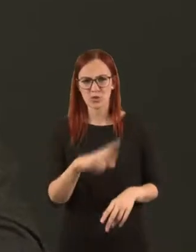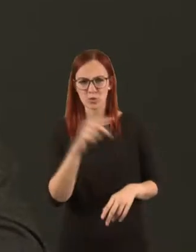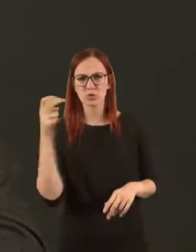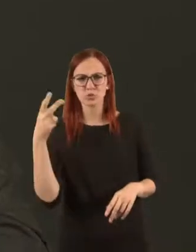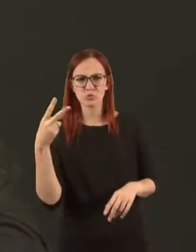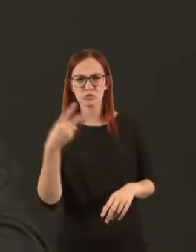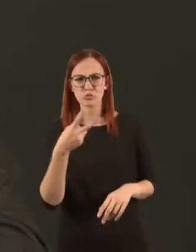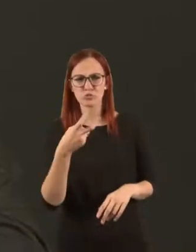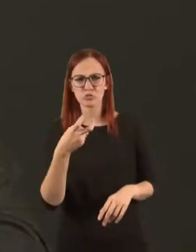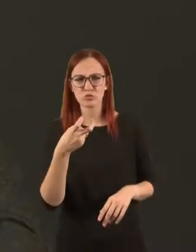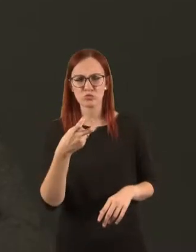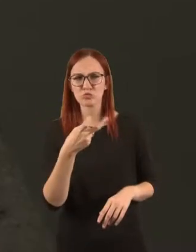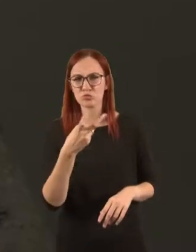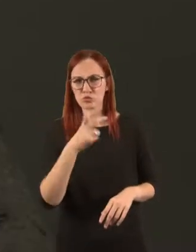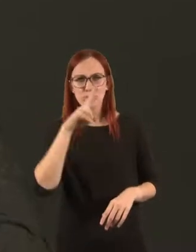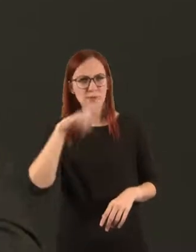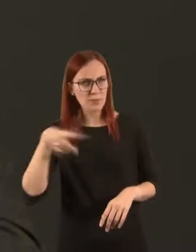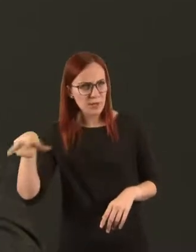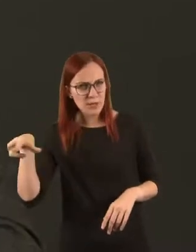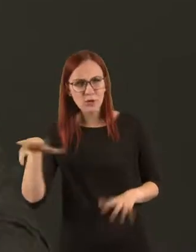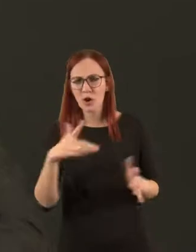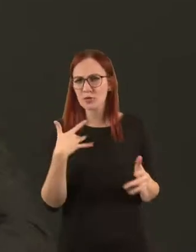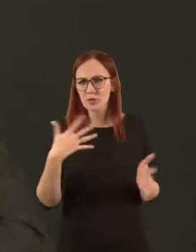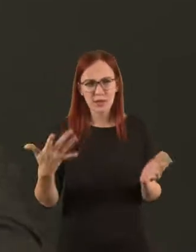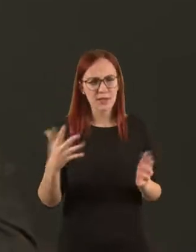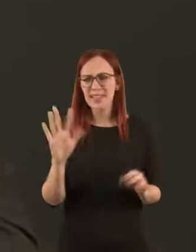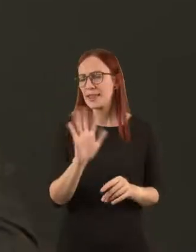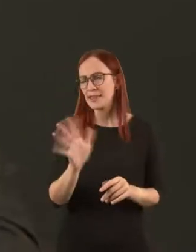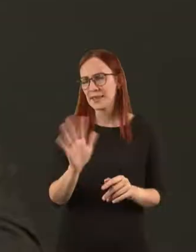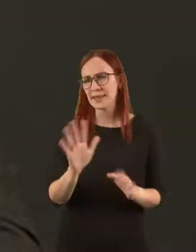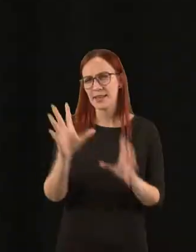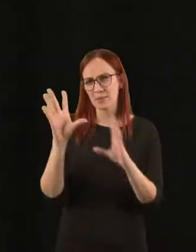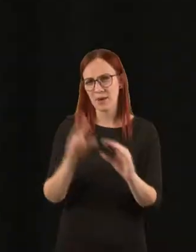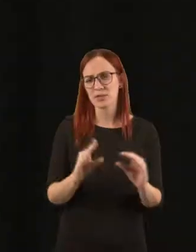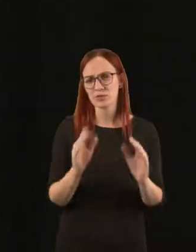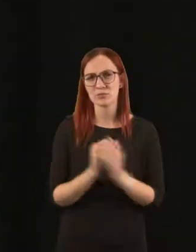funding for climate change was used for increasing teacher salaries